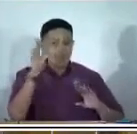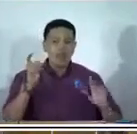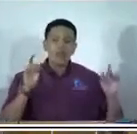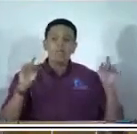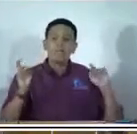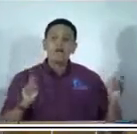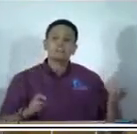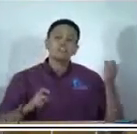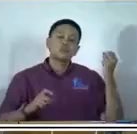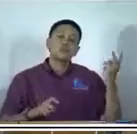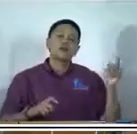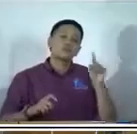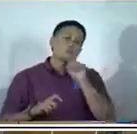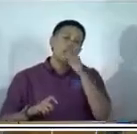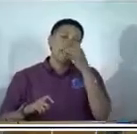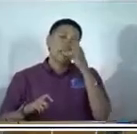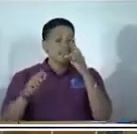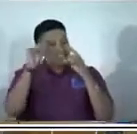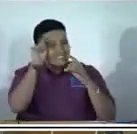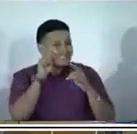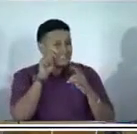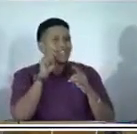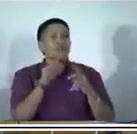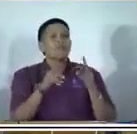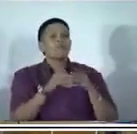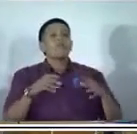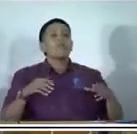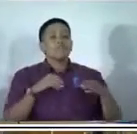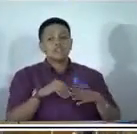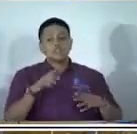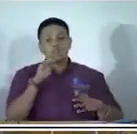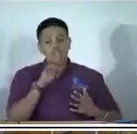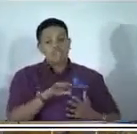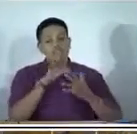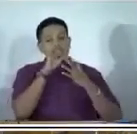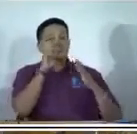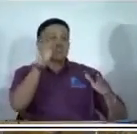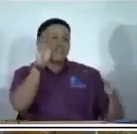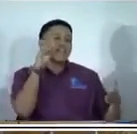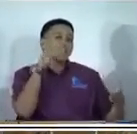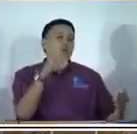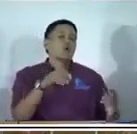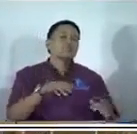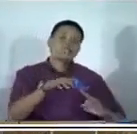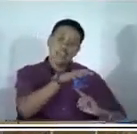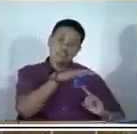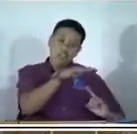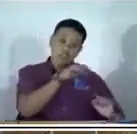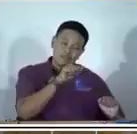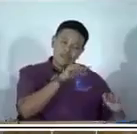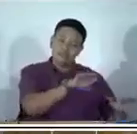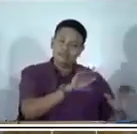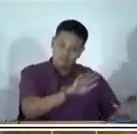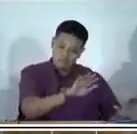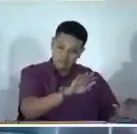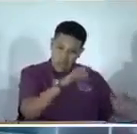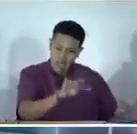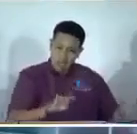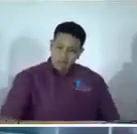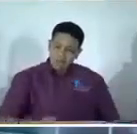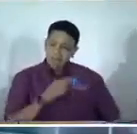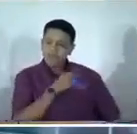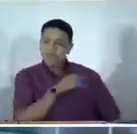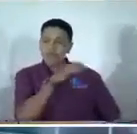to 18 adolescent population in a very specialized, focused environment. The hospital will